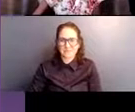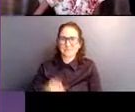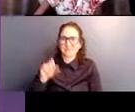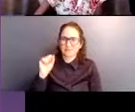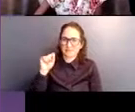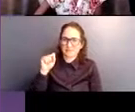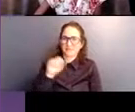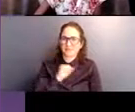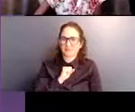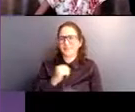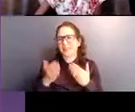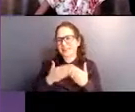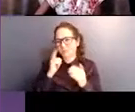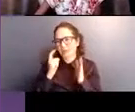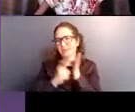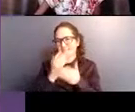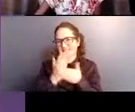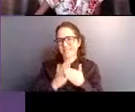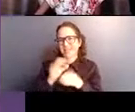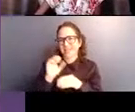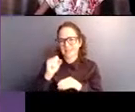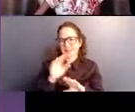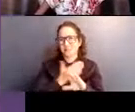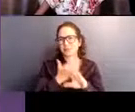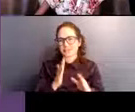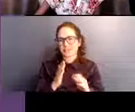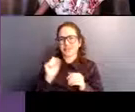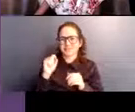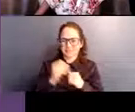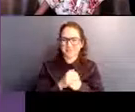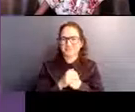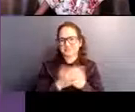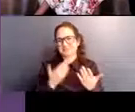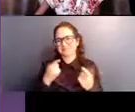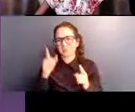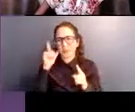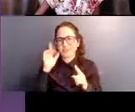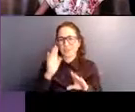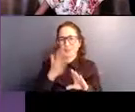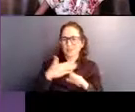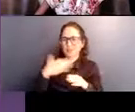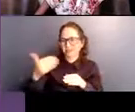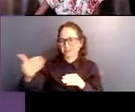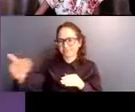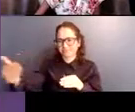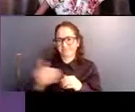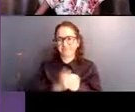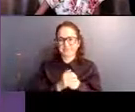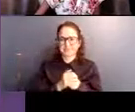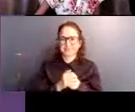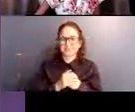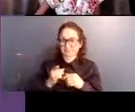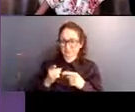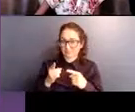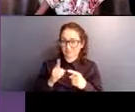that it was easy to recognize some of the musicians, composers, and artists that you know you listen to throughout the years. But have